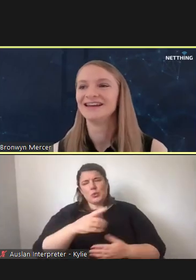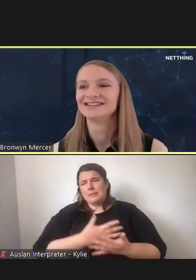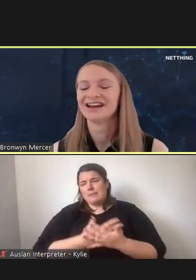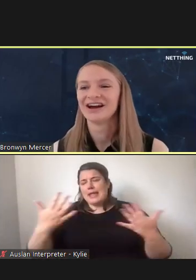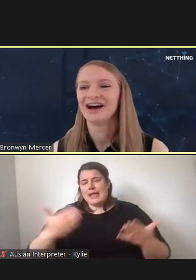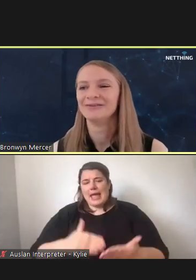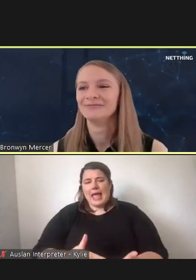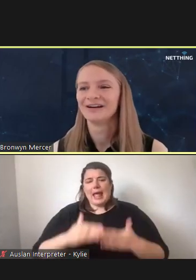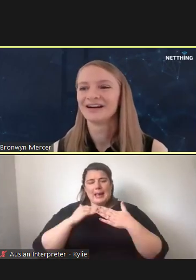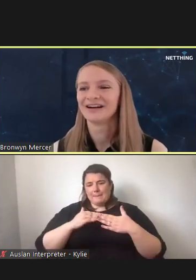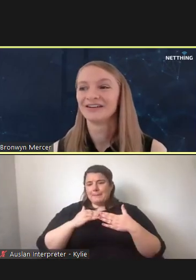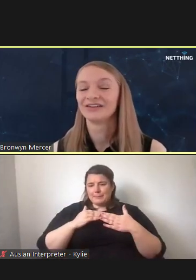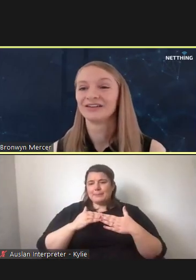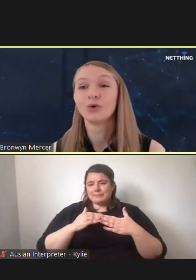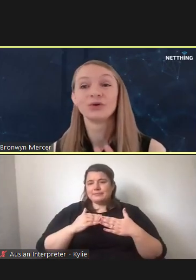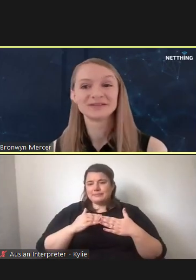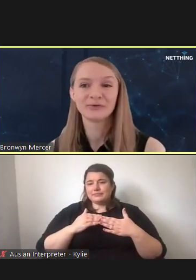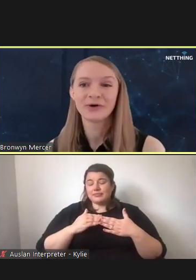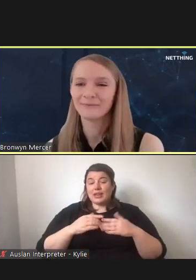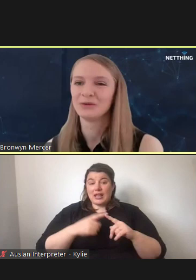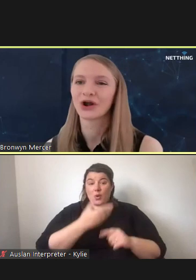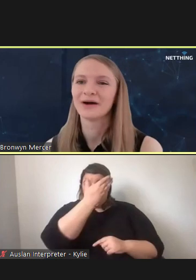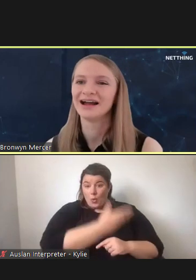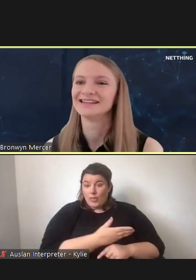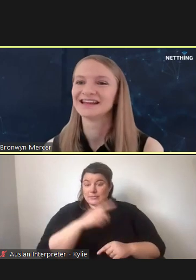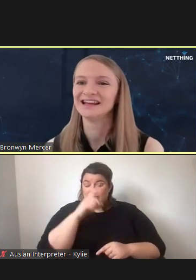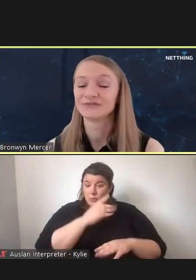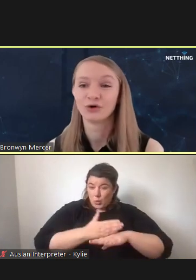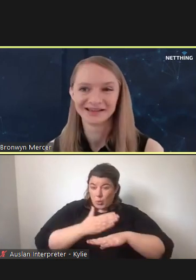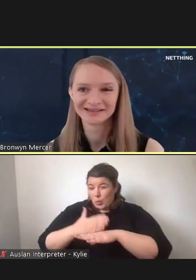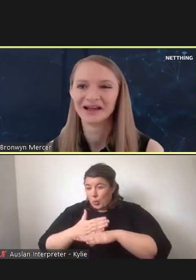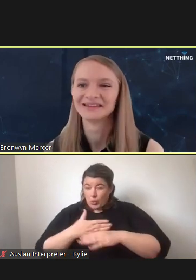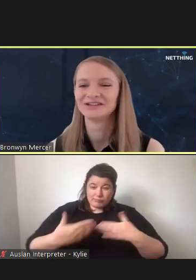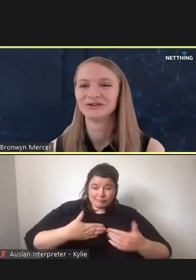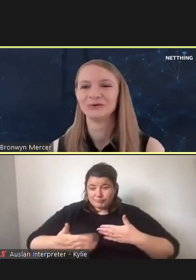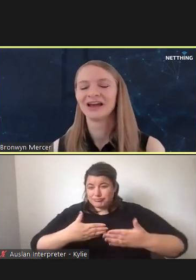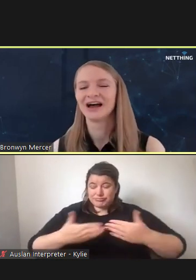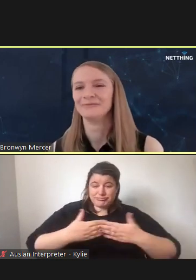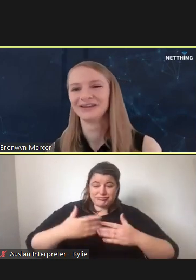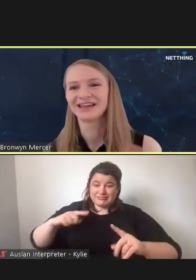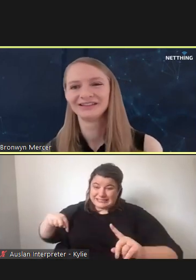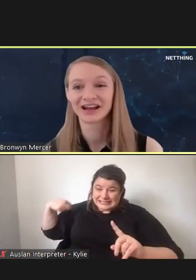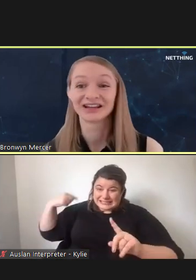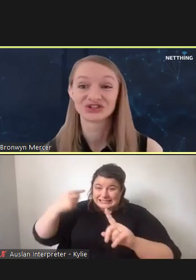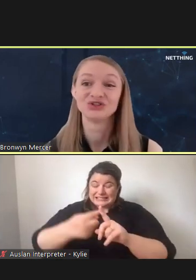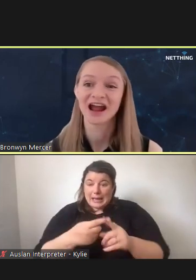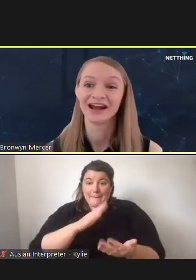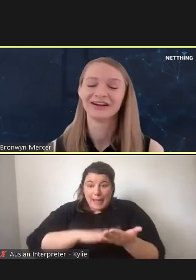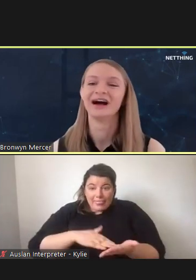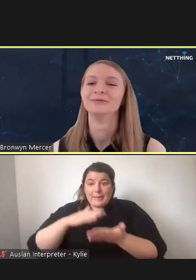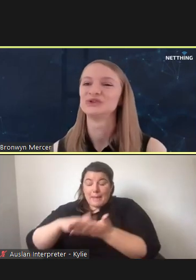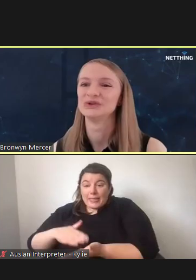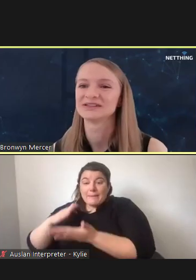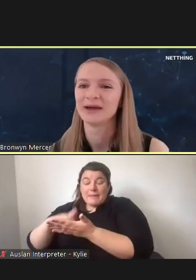difference, and all these people have been working behind the scenes for months and months to get us to